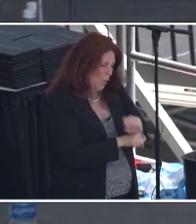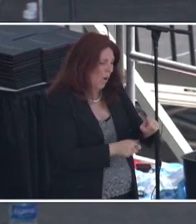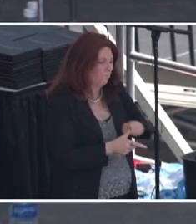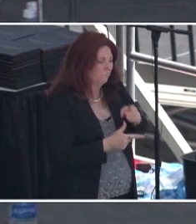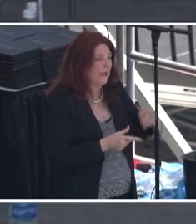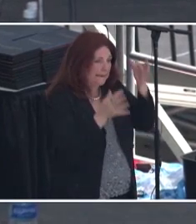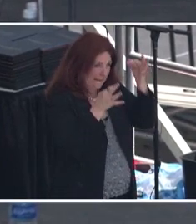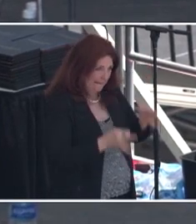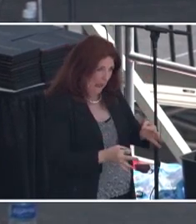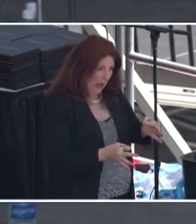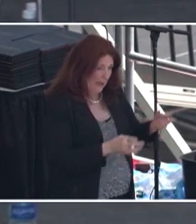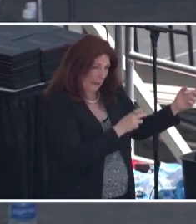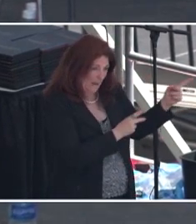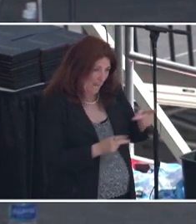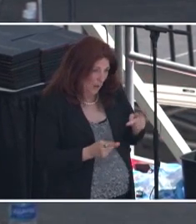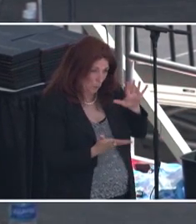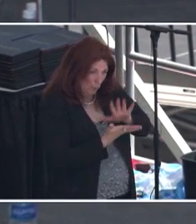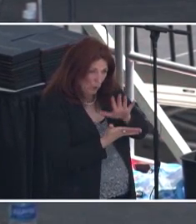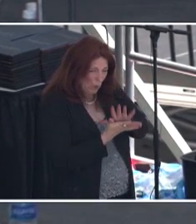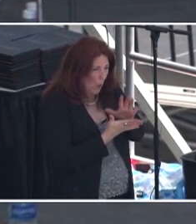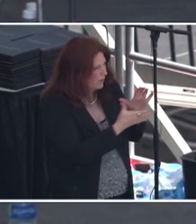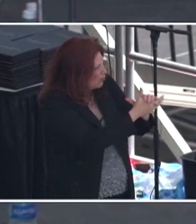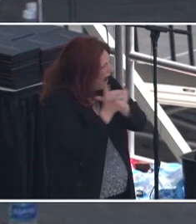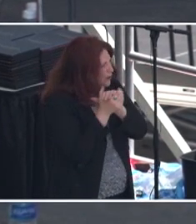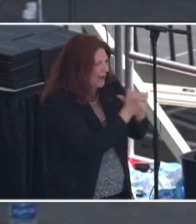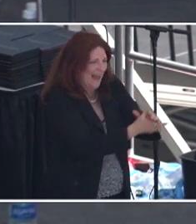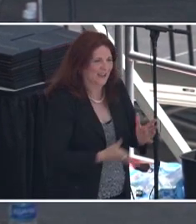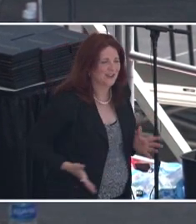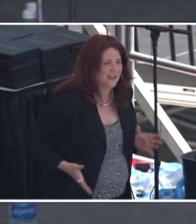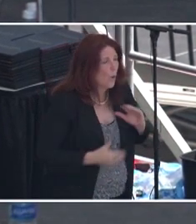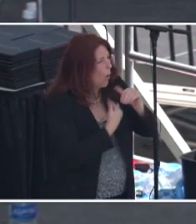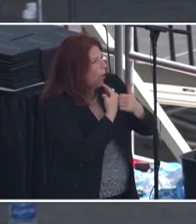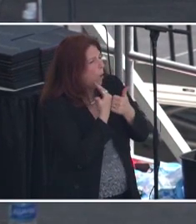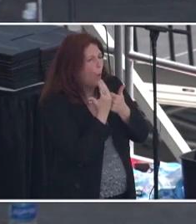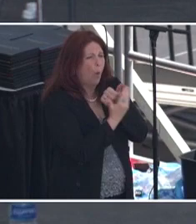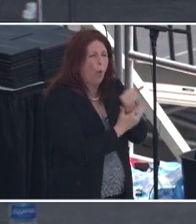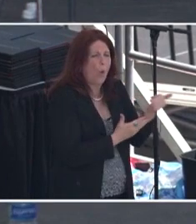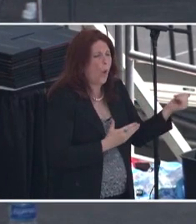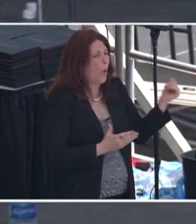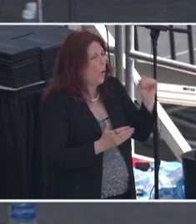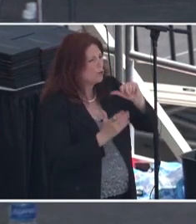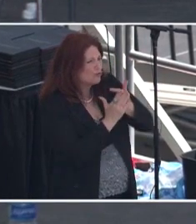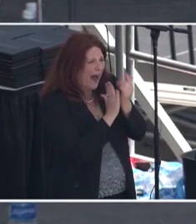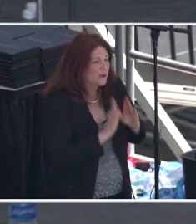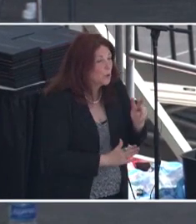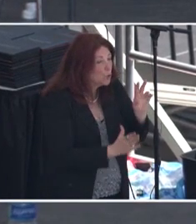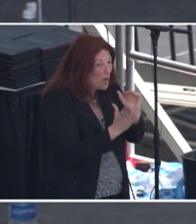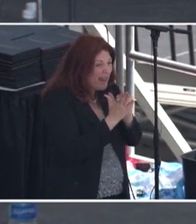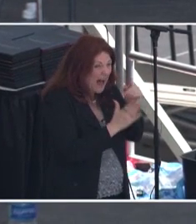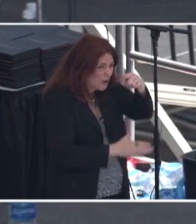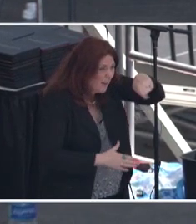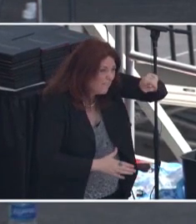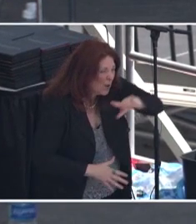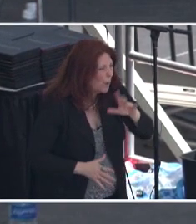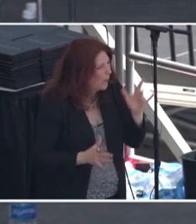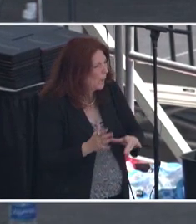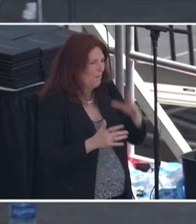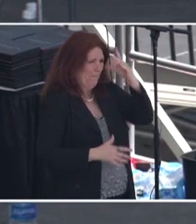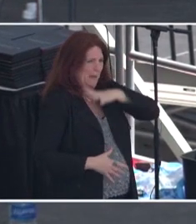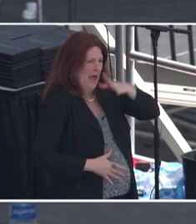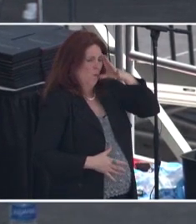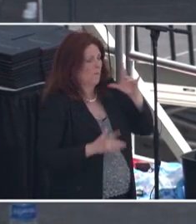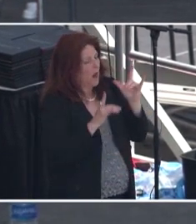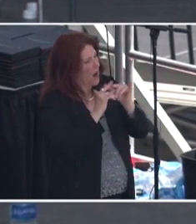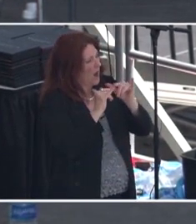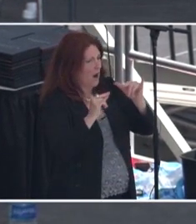class of 2017, all 2,000 of you, is a diverse group of men and women,